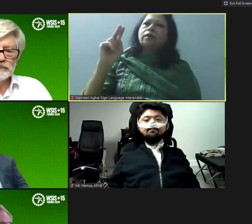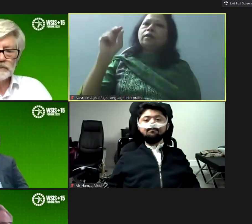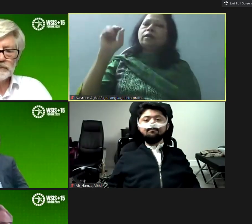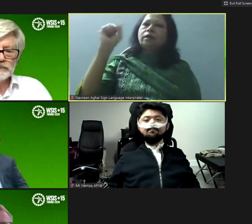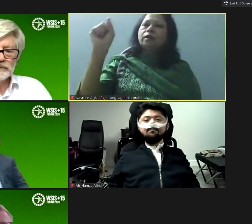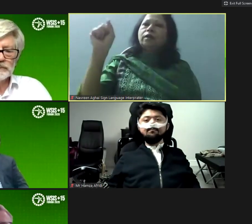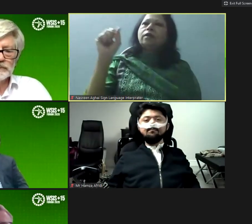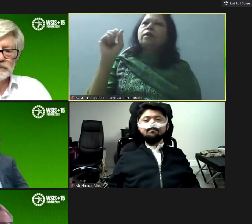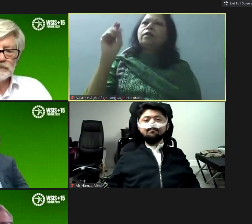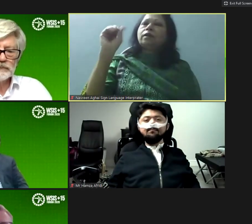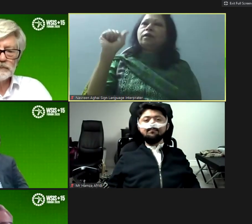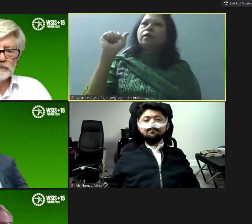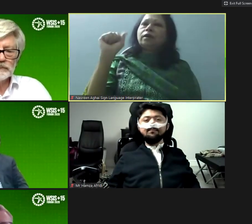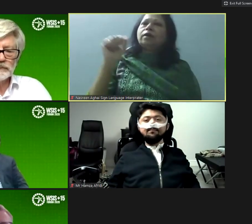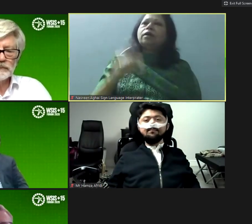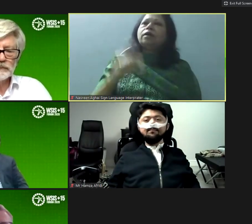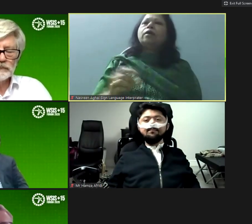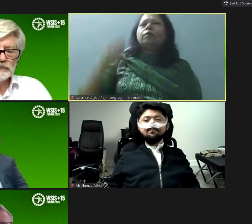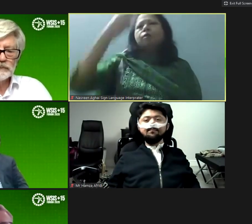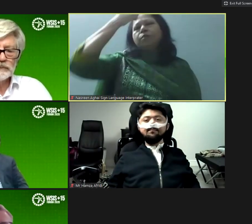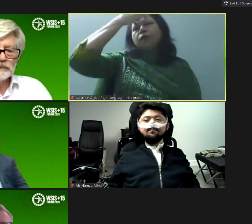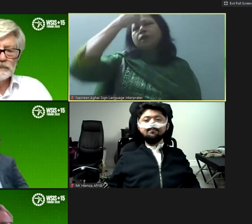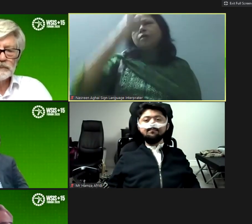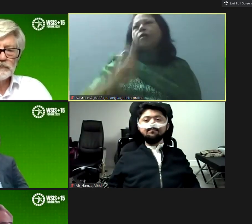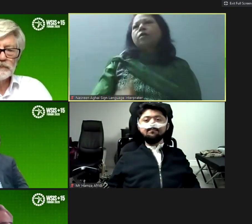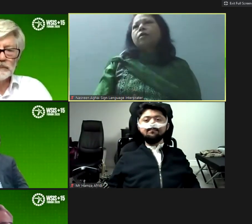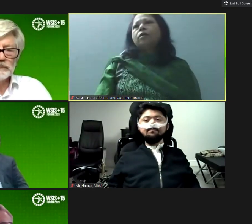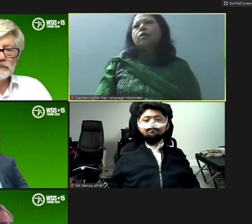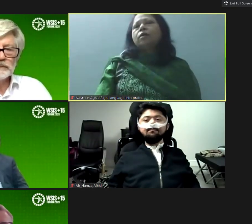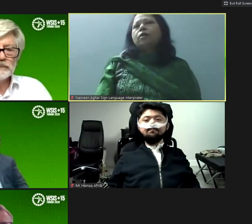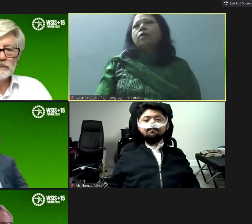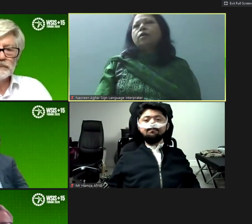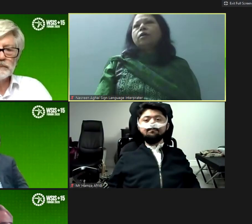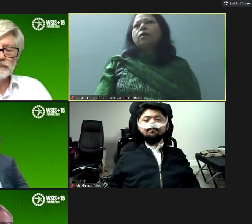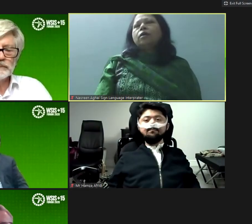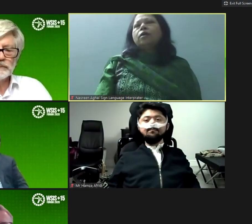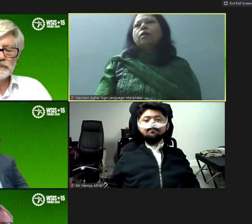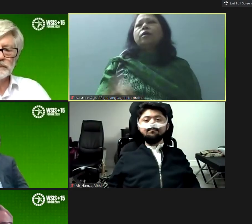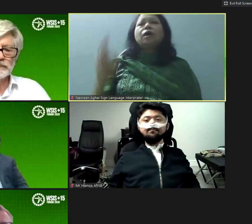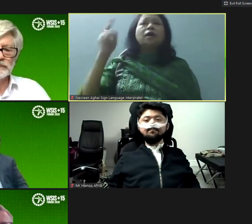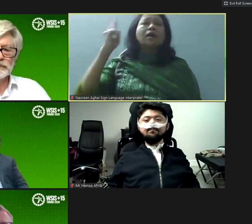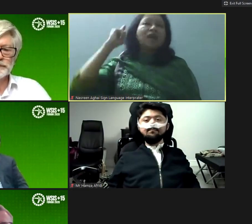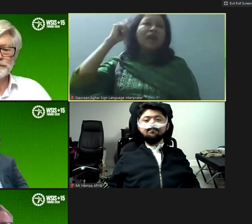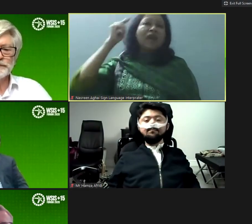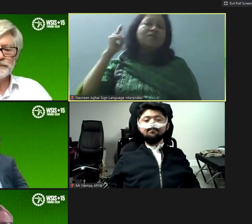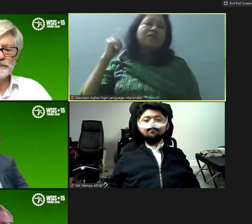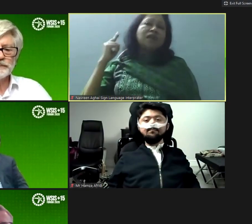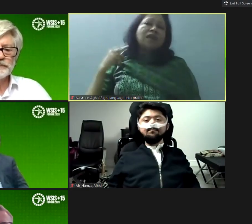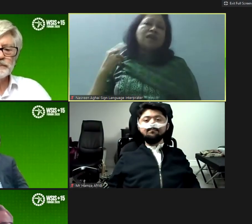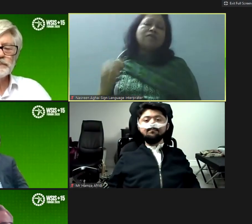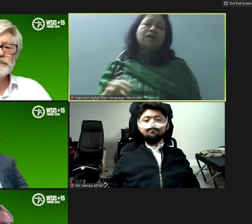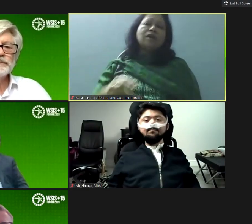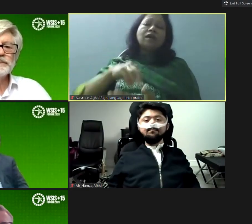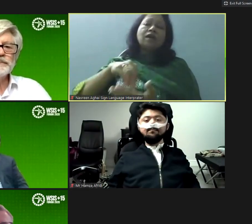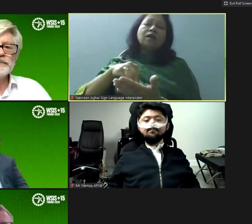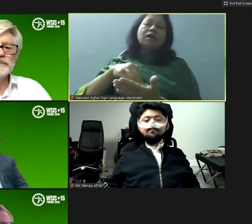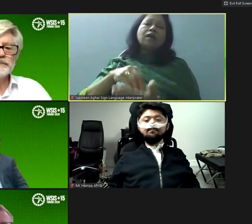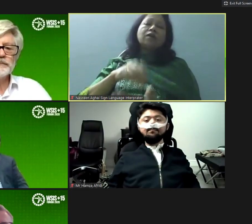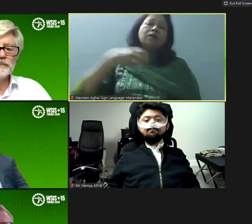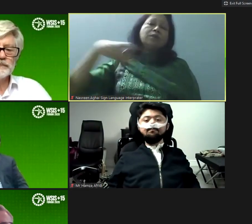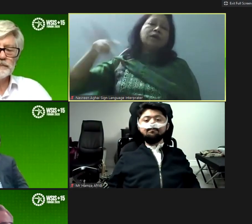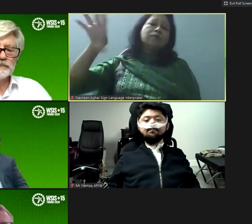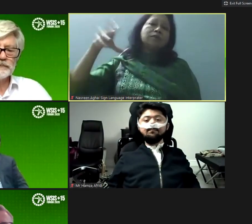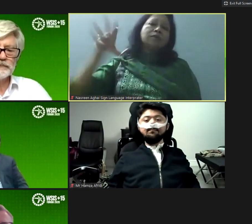regards to the main challenge from a work in the African region. So she's also been a WSIS champion